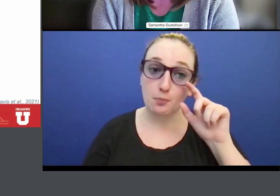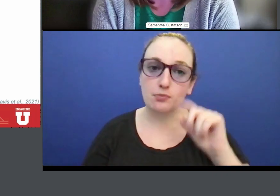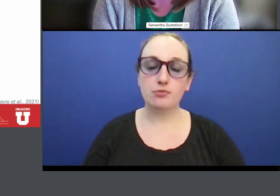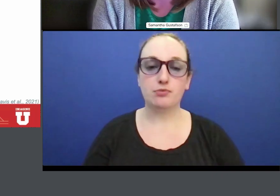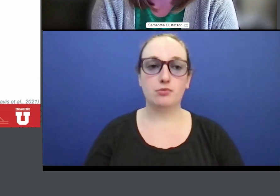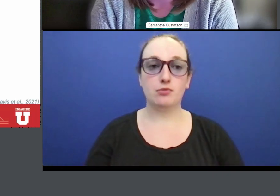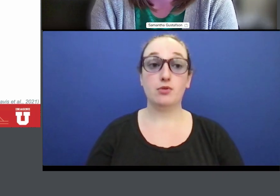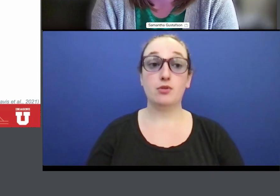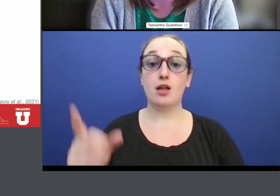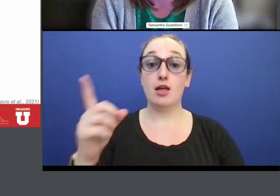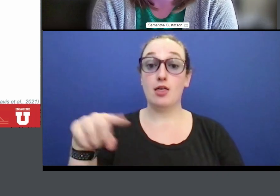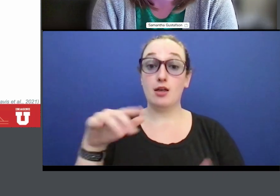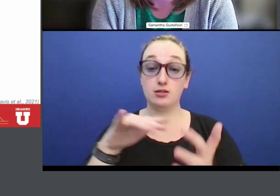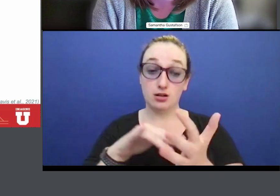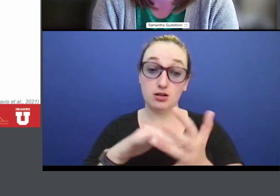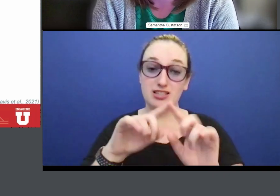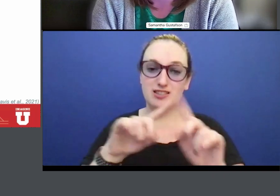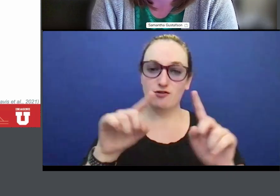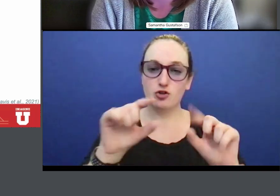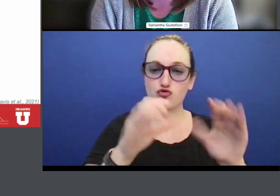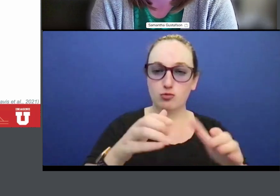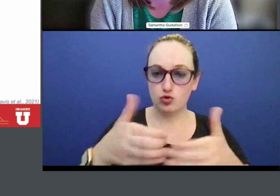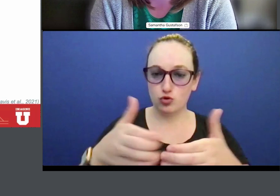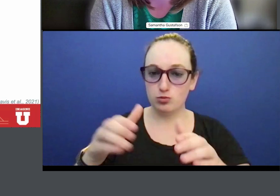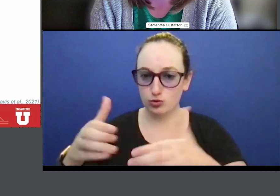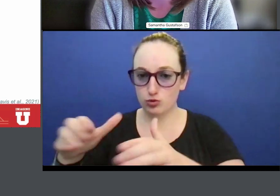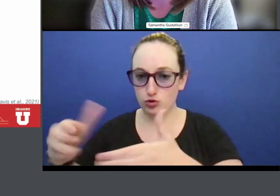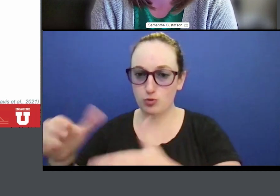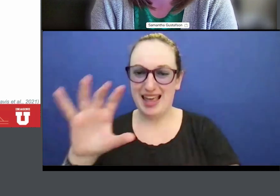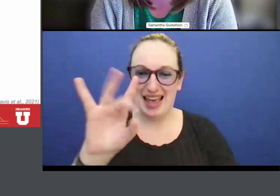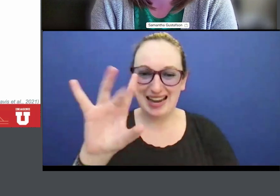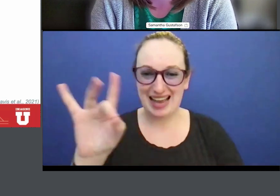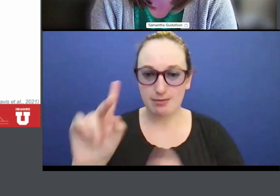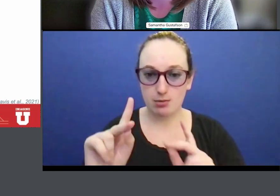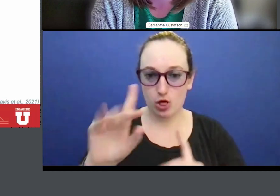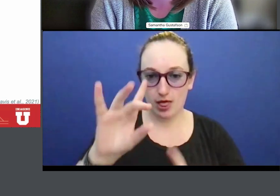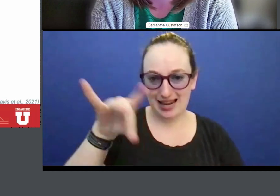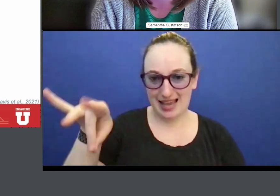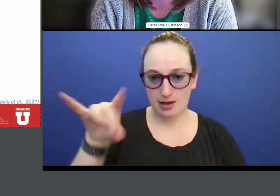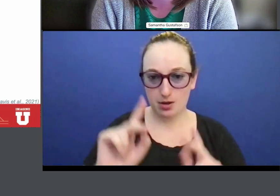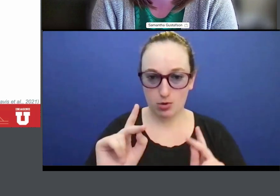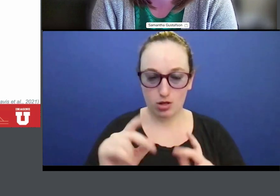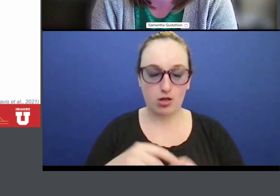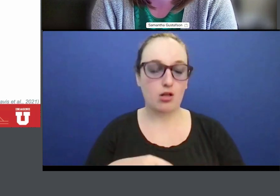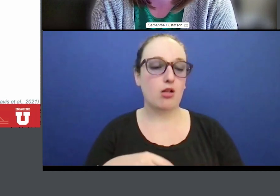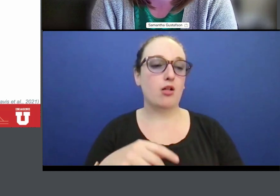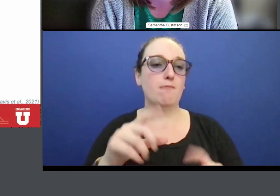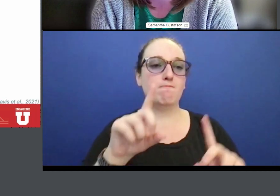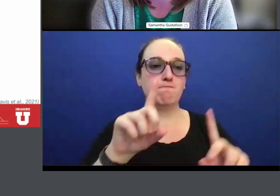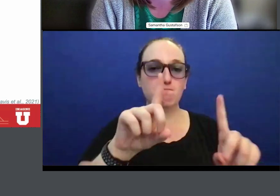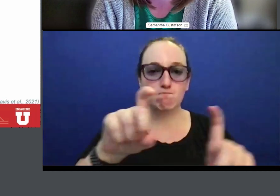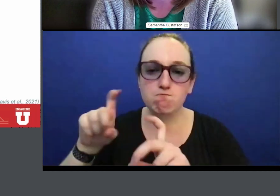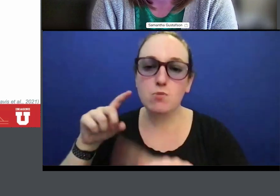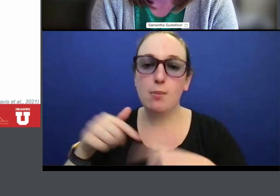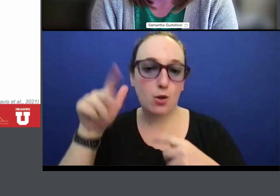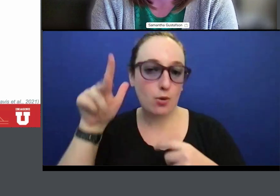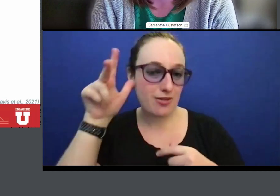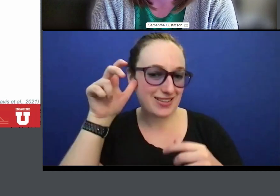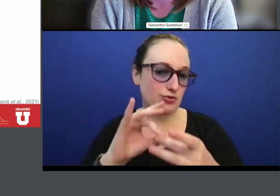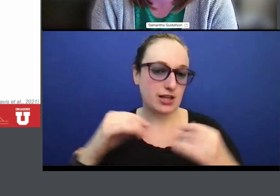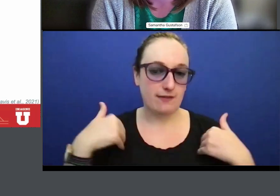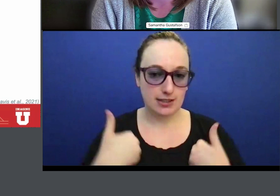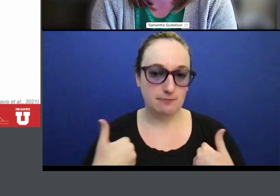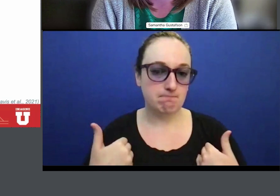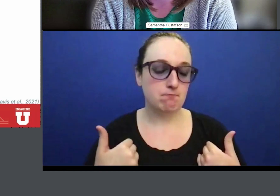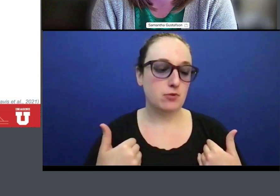And they conducted focus groups with 88 people to better understand this concept of listening related fatigue. They talked